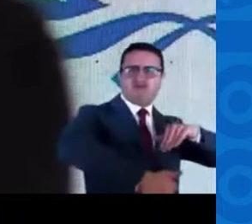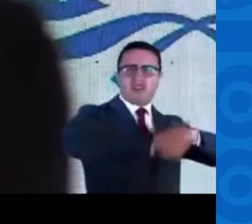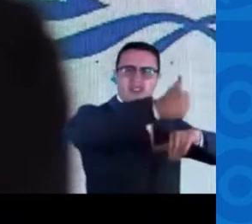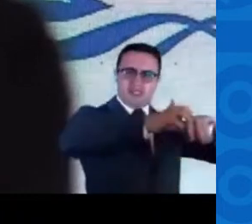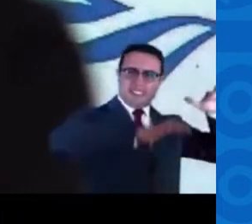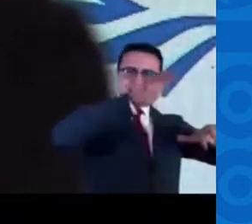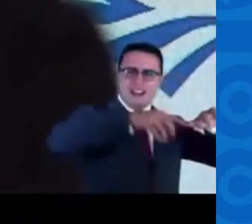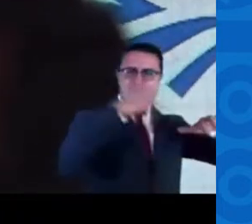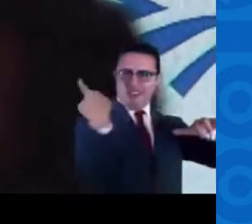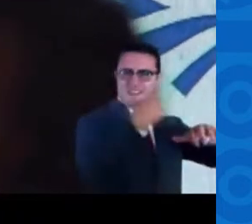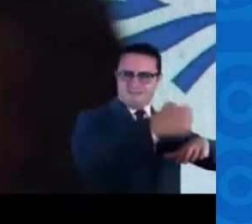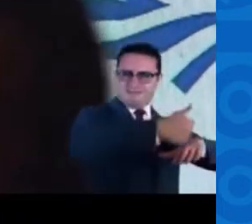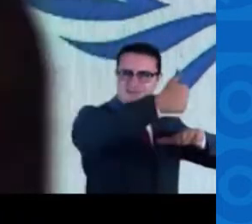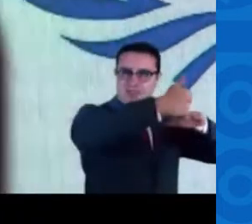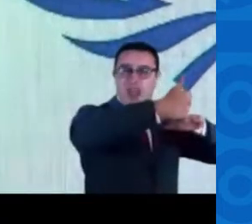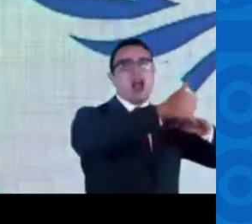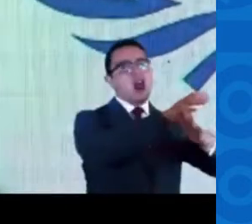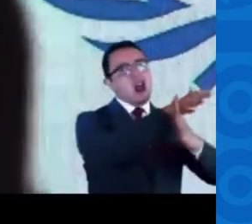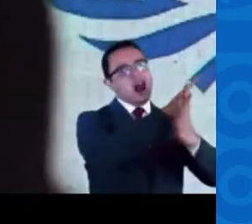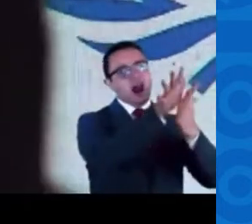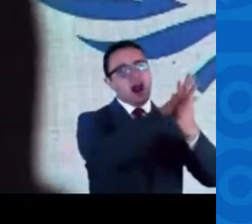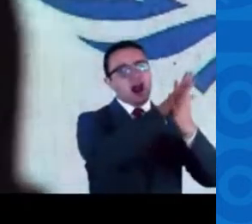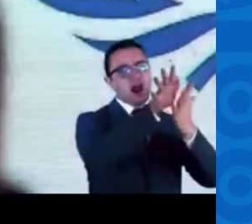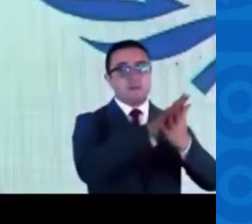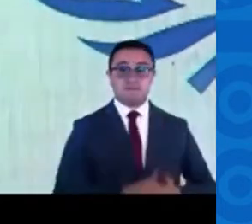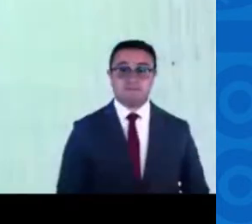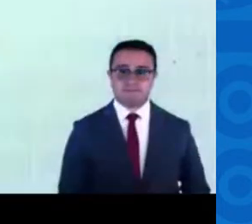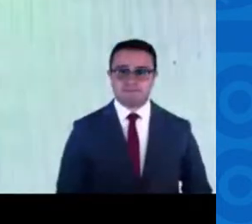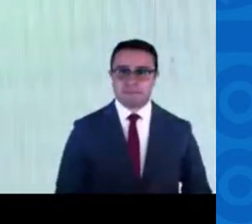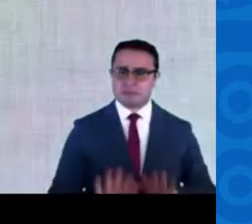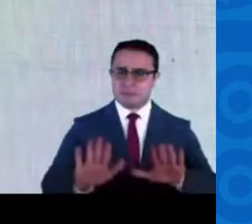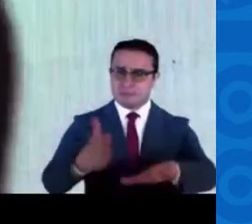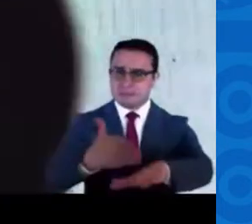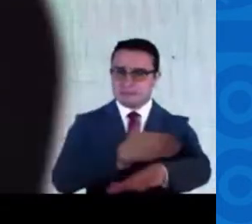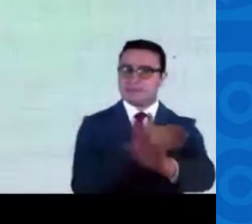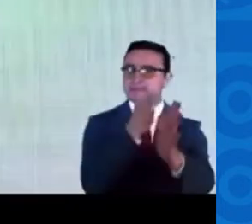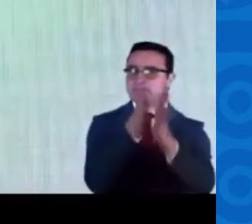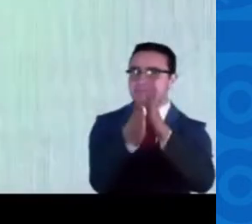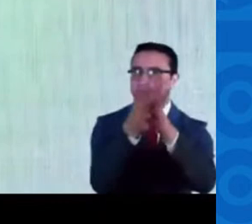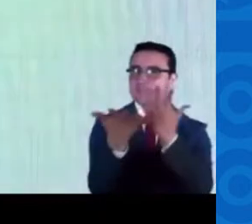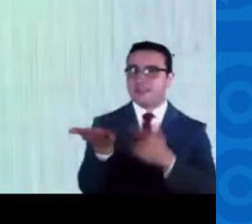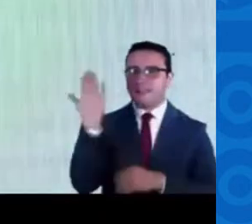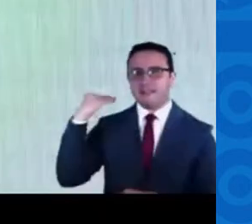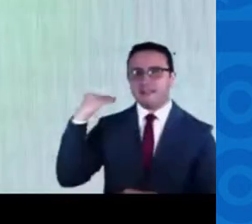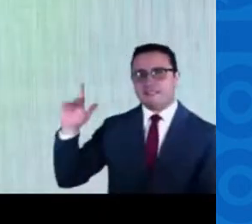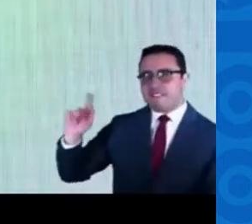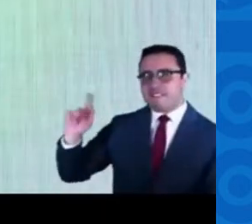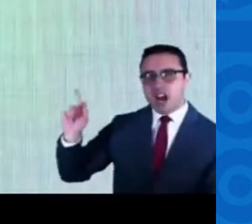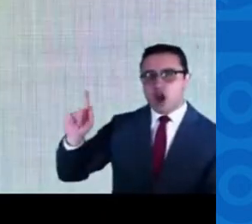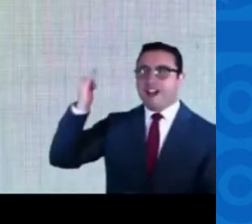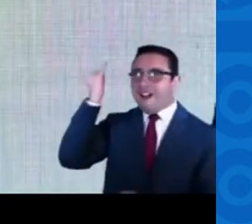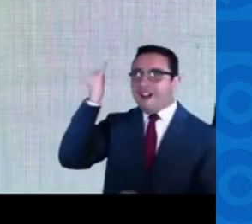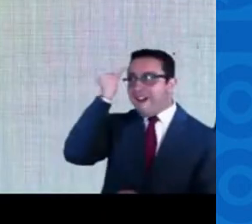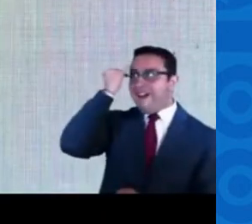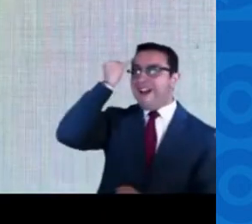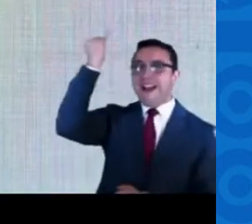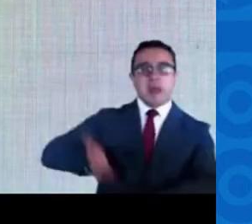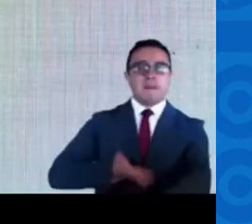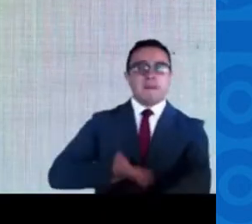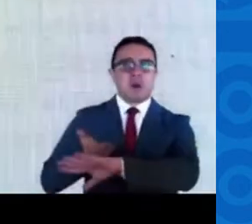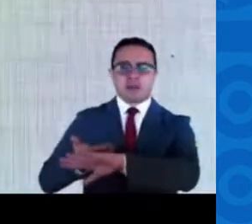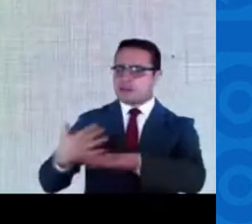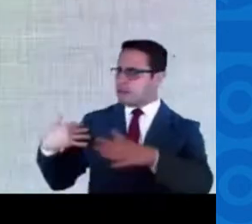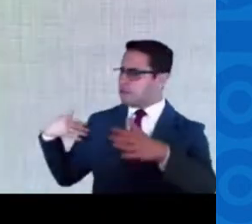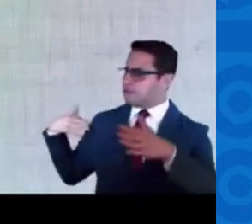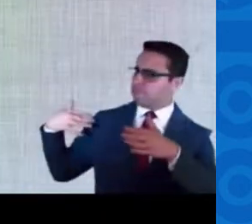President Duque and Mr. Antonio Guterres, I would like to comment about this initiative that was launched